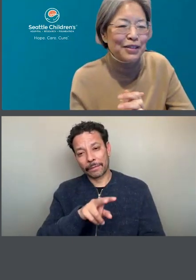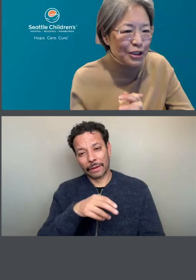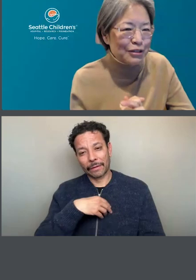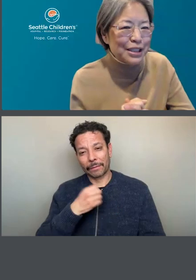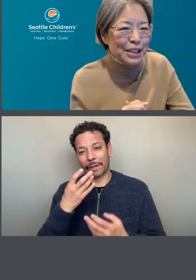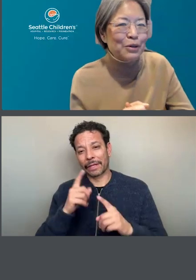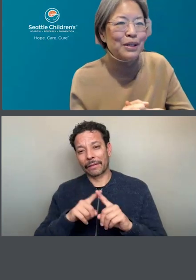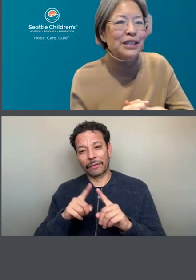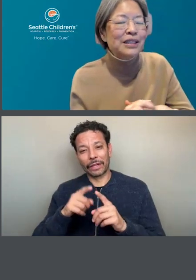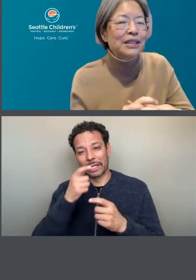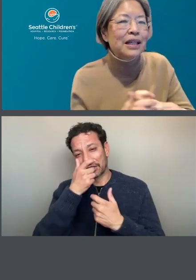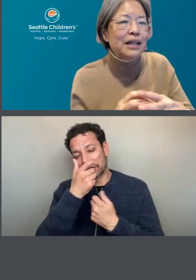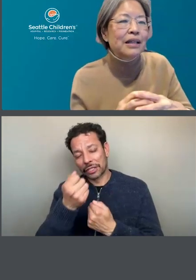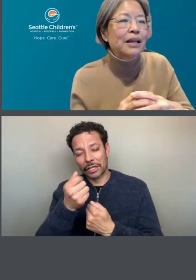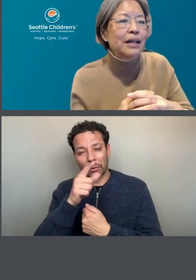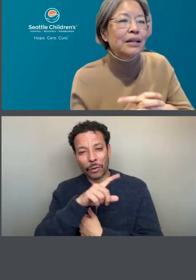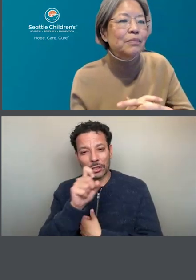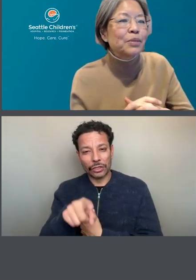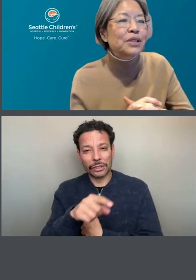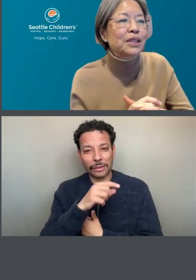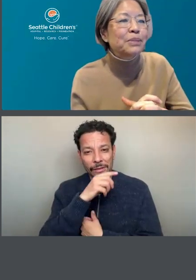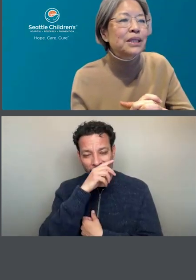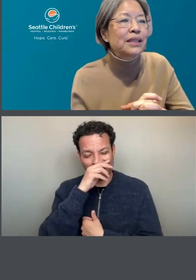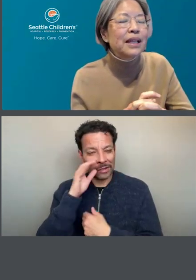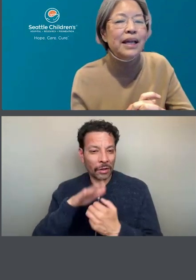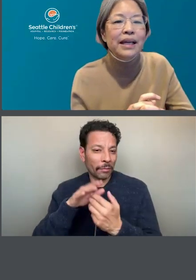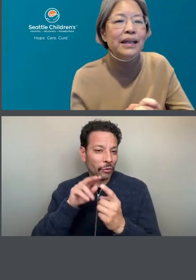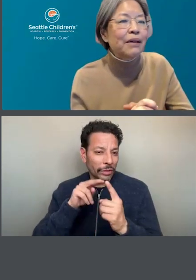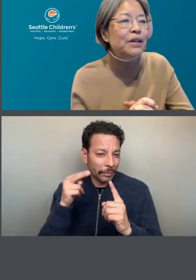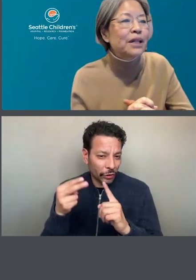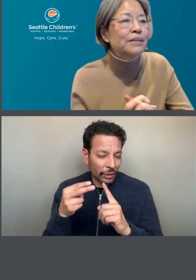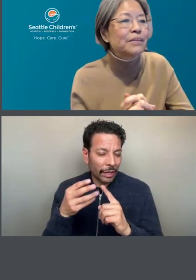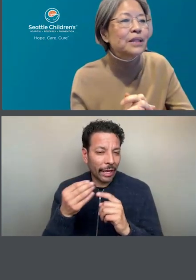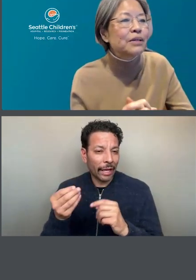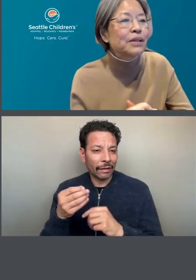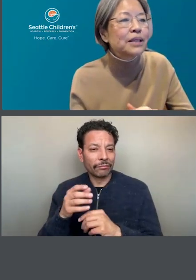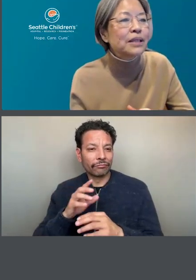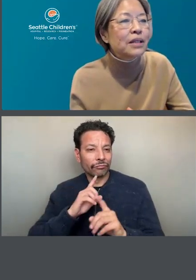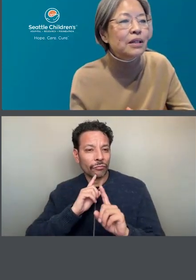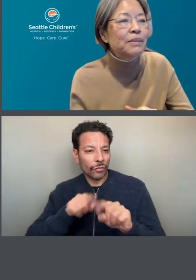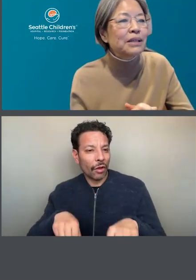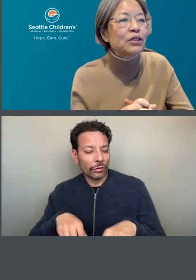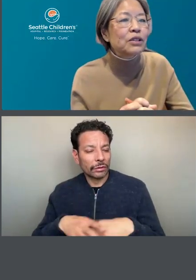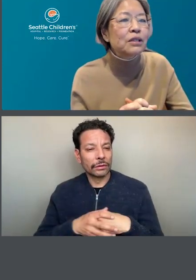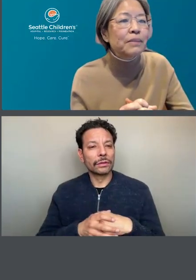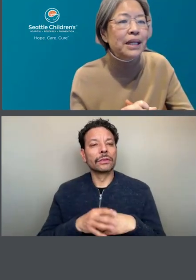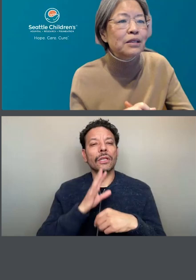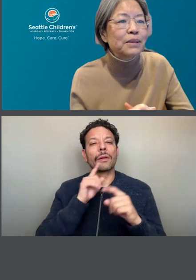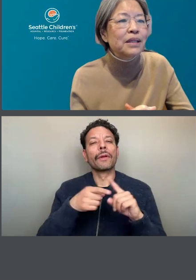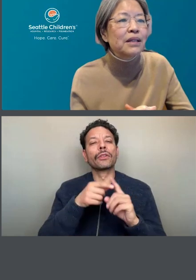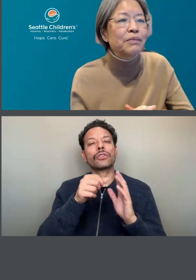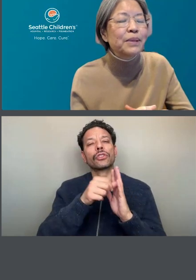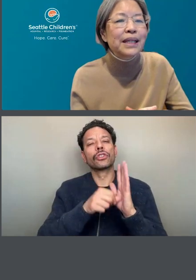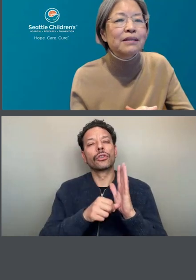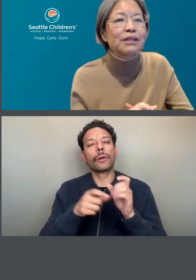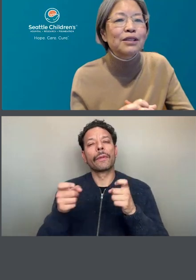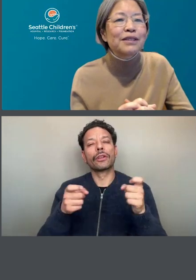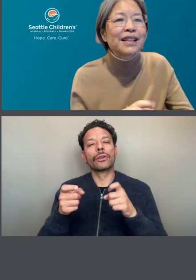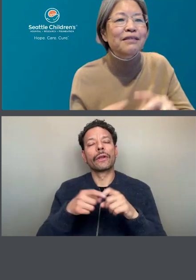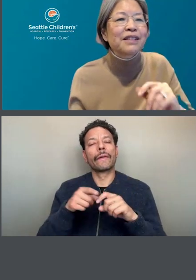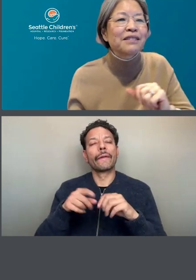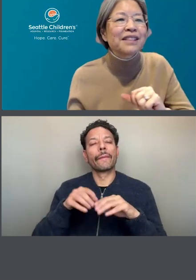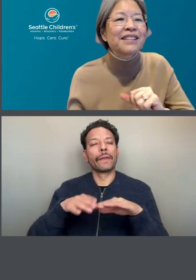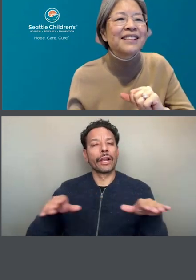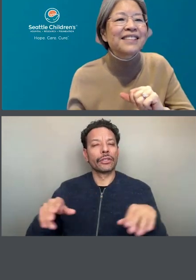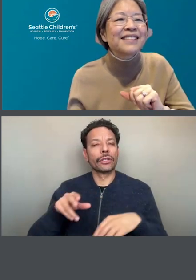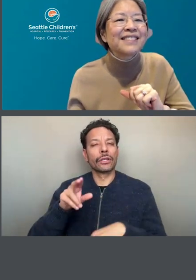kinds of interesting questions on perception and outcomes. So he's going to talk about surgical management of pediatric